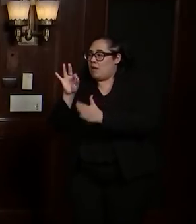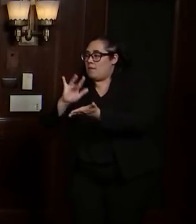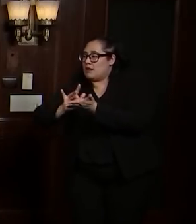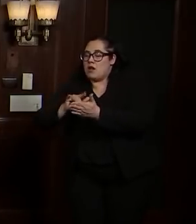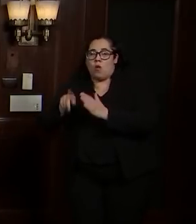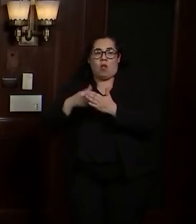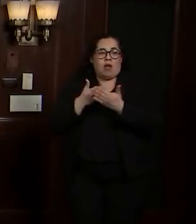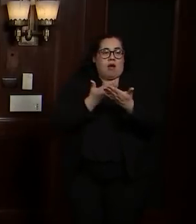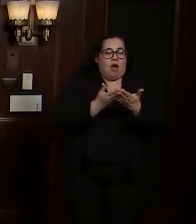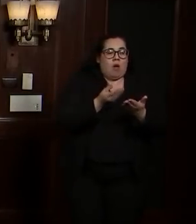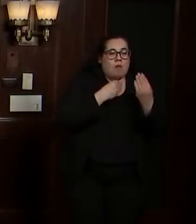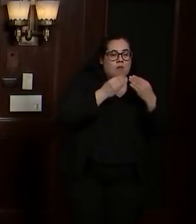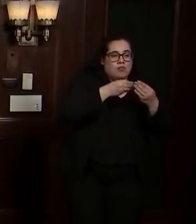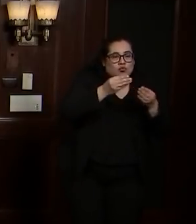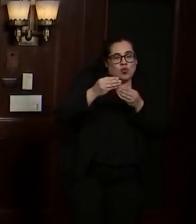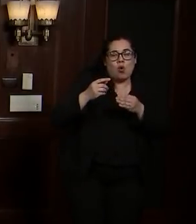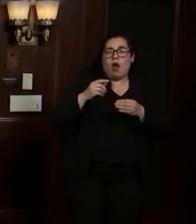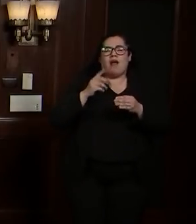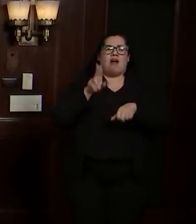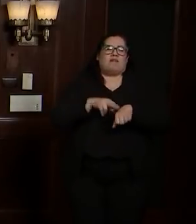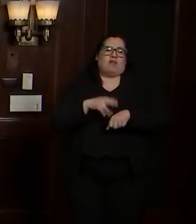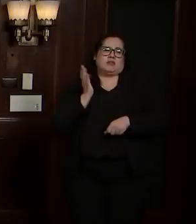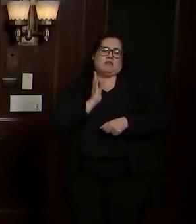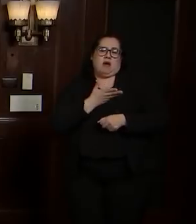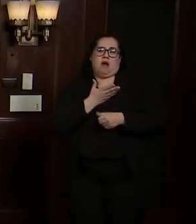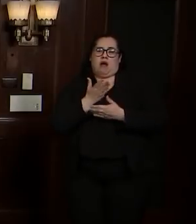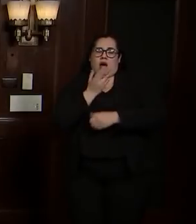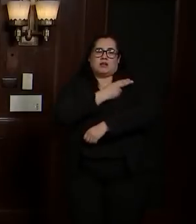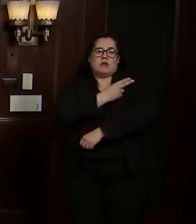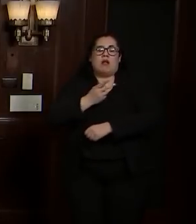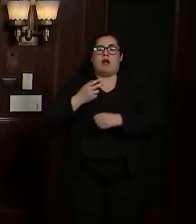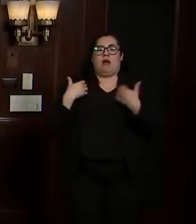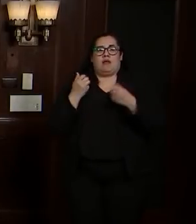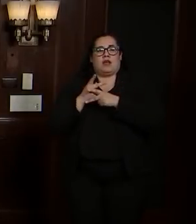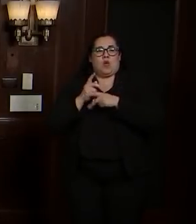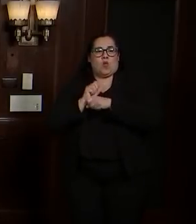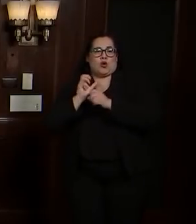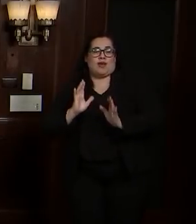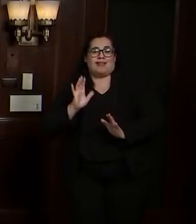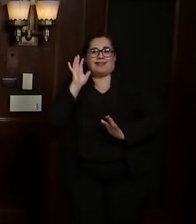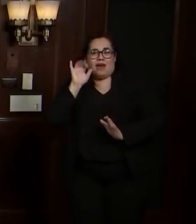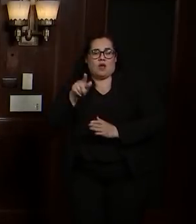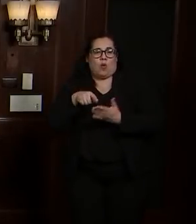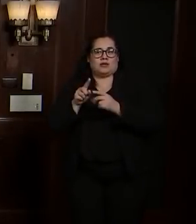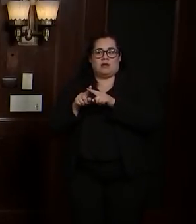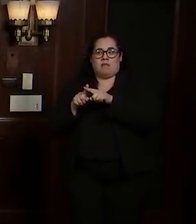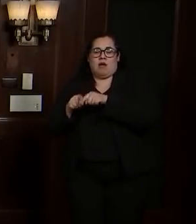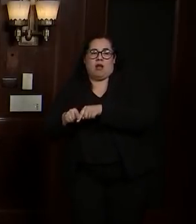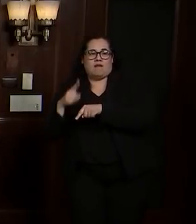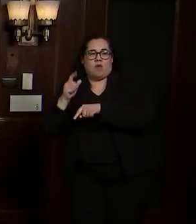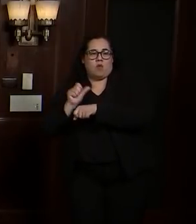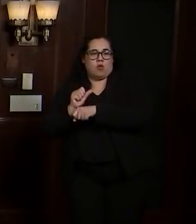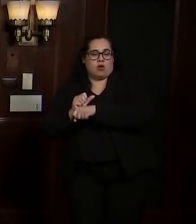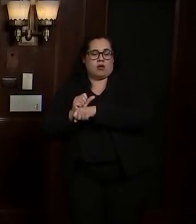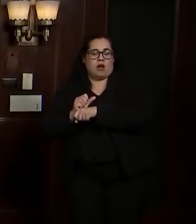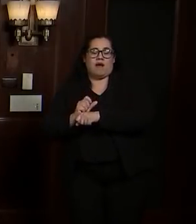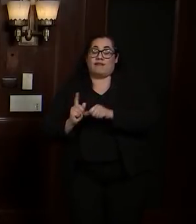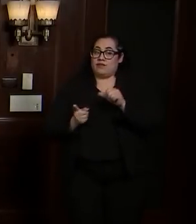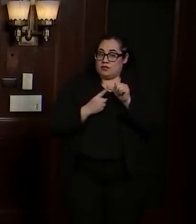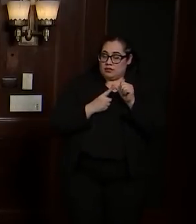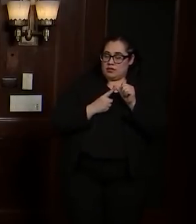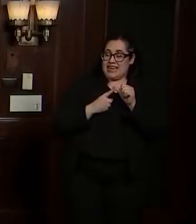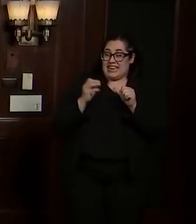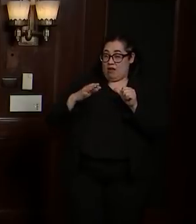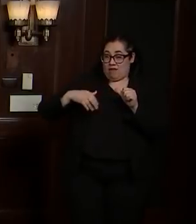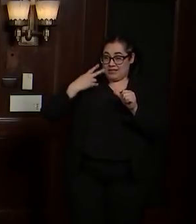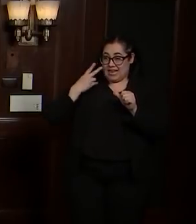way they can get to food, and of course for some of our hospital and healthcare workers, that's what they depend on to get to work. First of all,